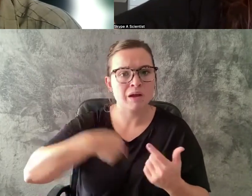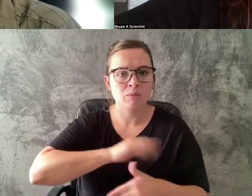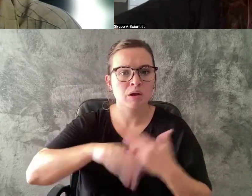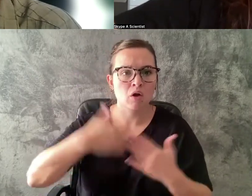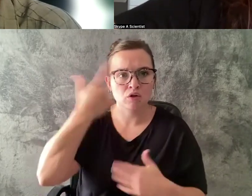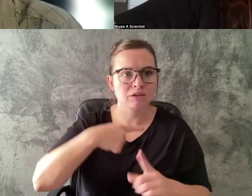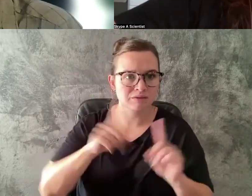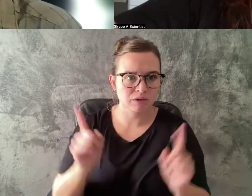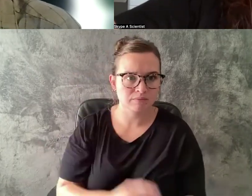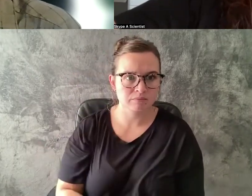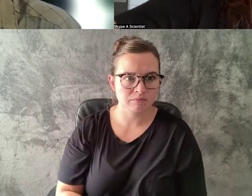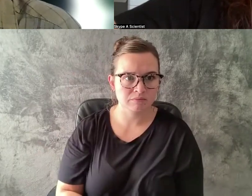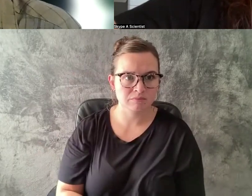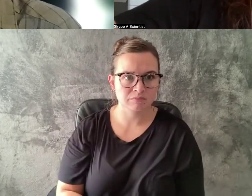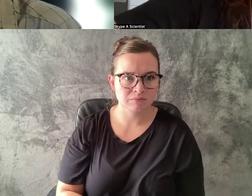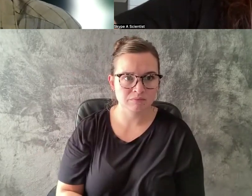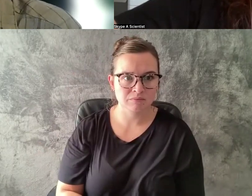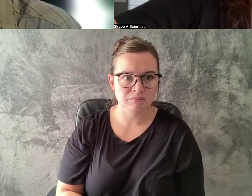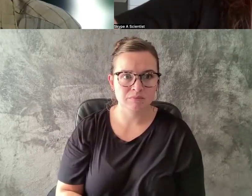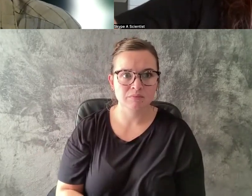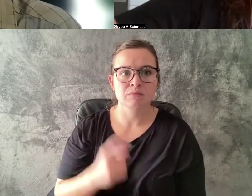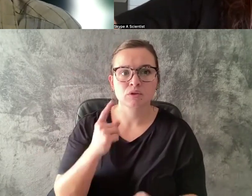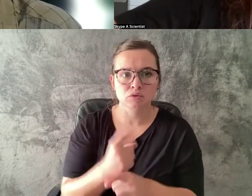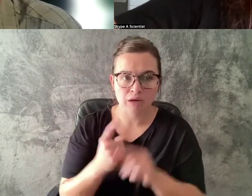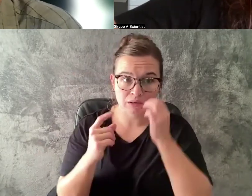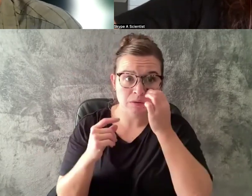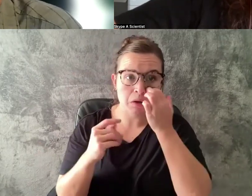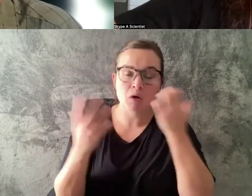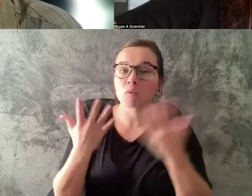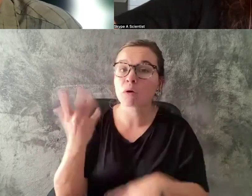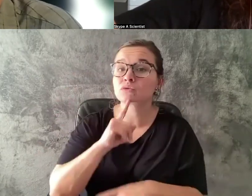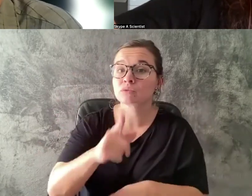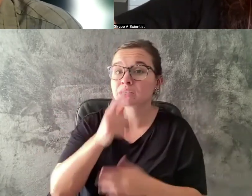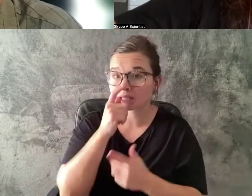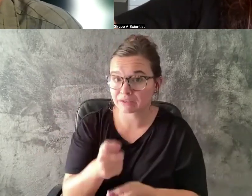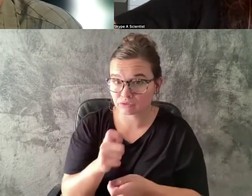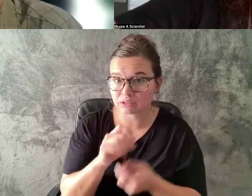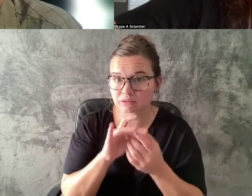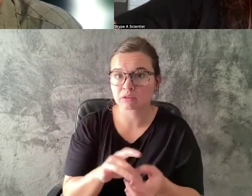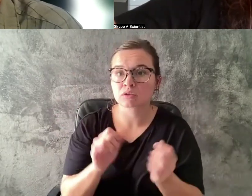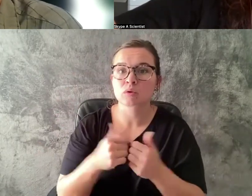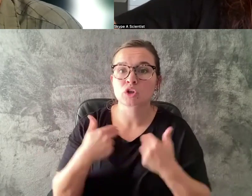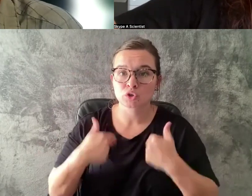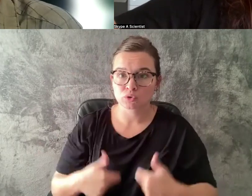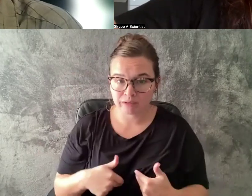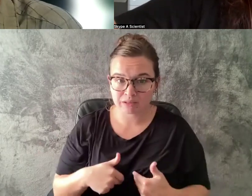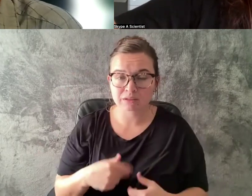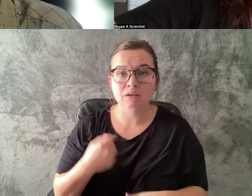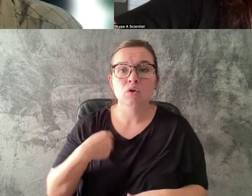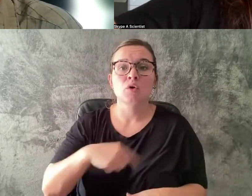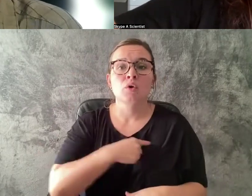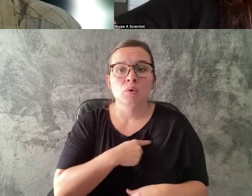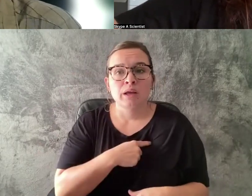look different? Right. So, what is really interesting about humans is that